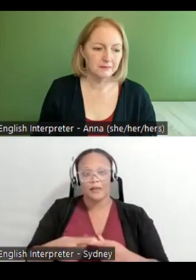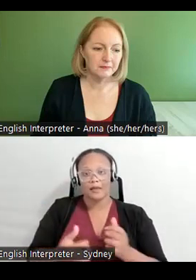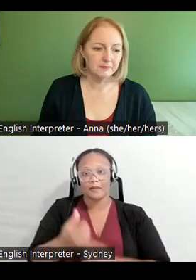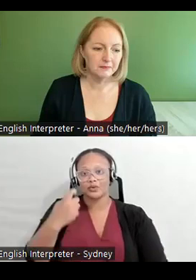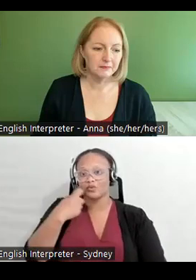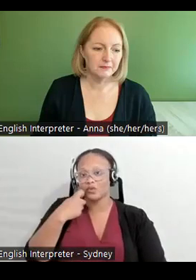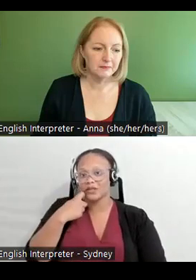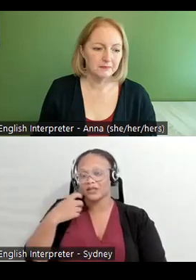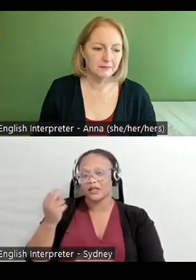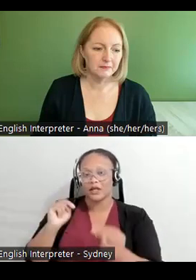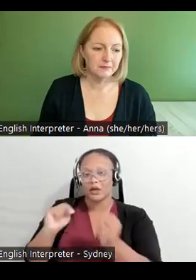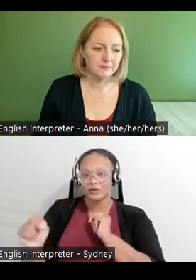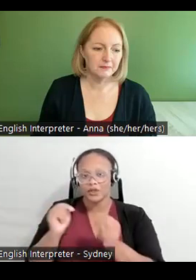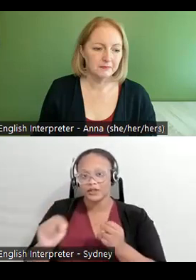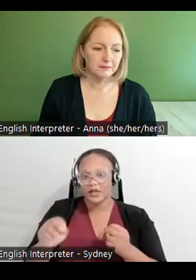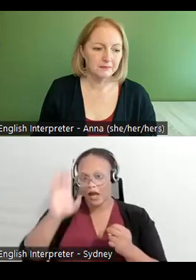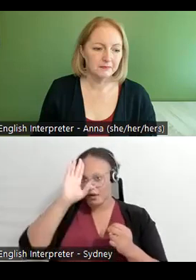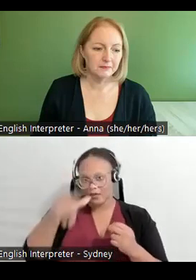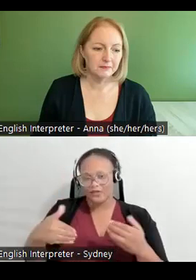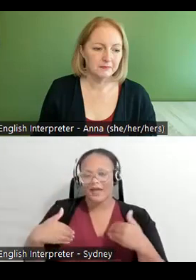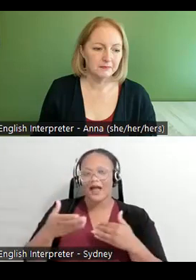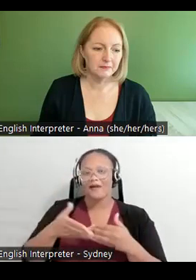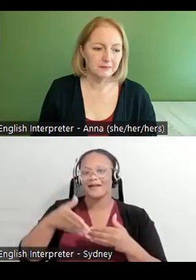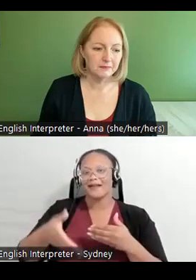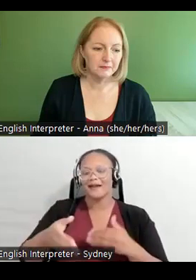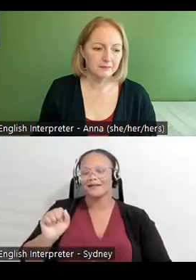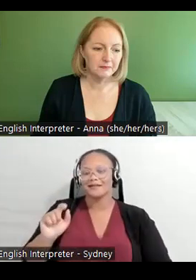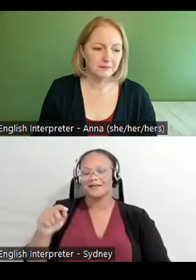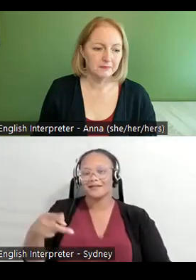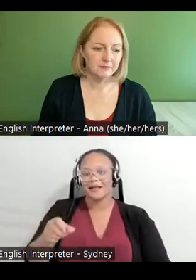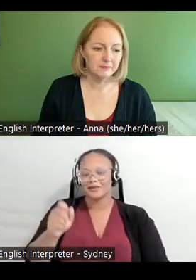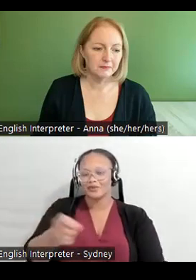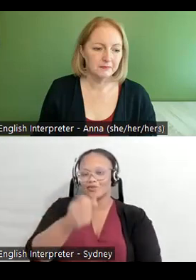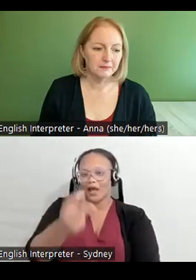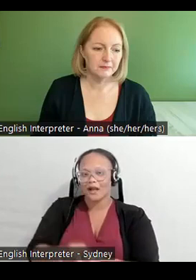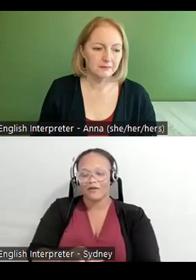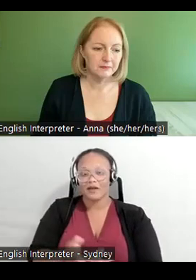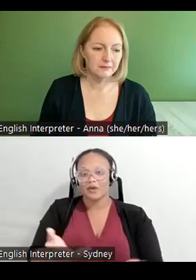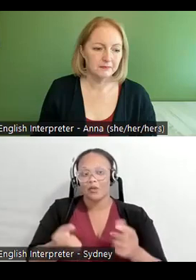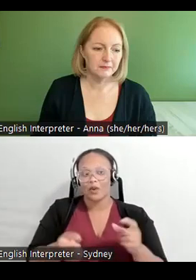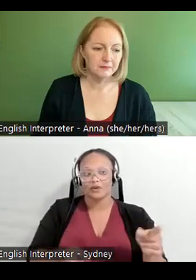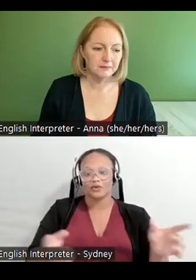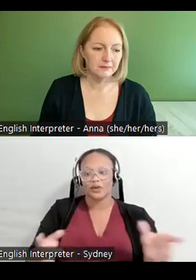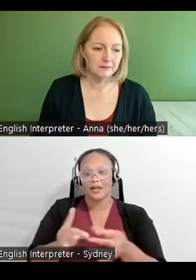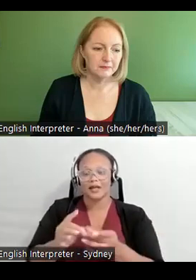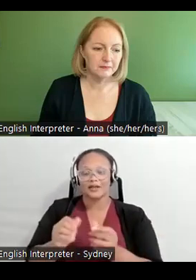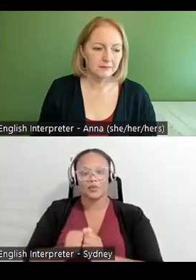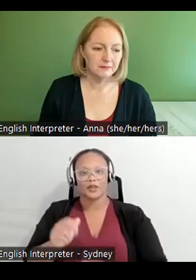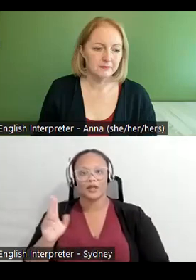there's next steps to ratify, but love for her to be able to connect with them in regards to another